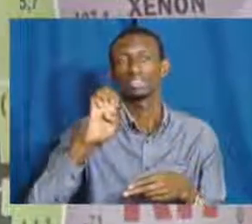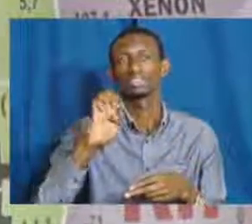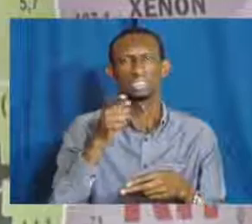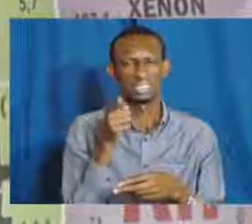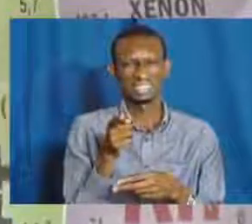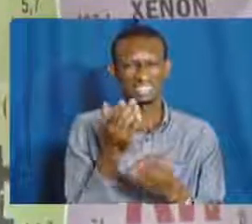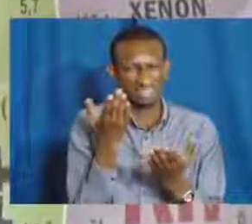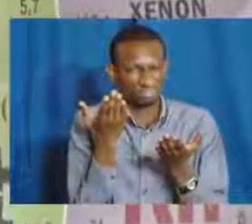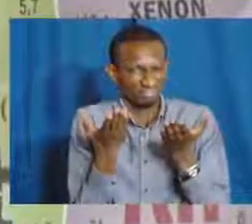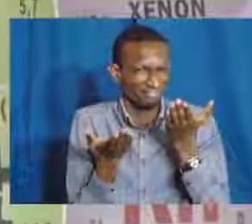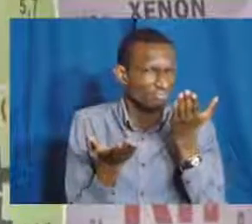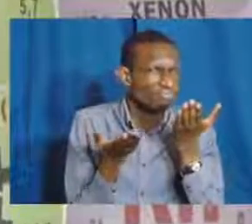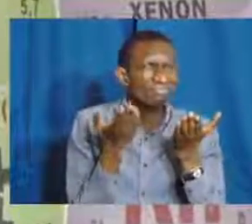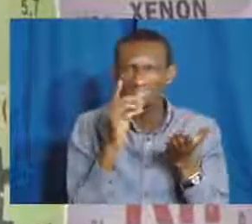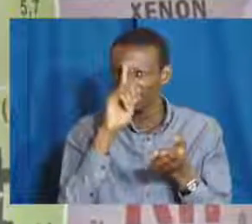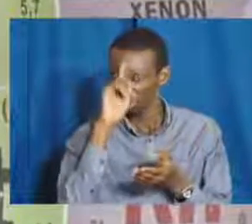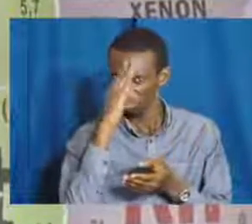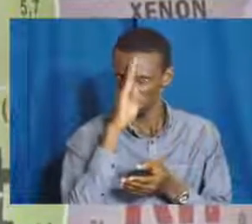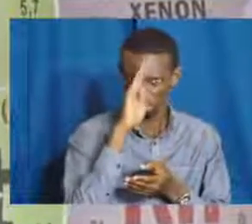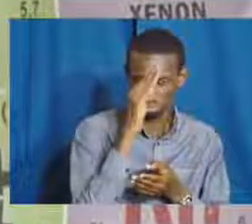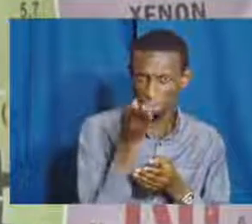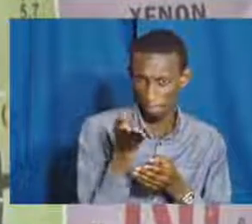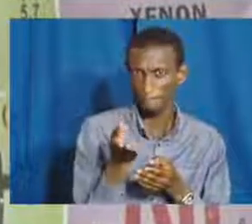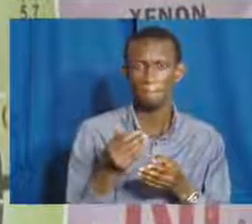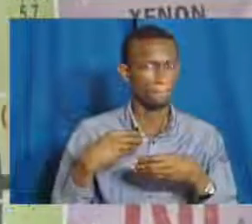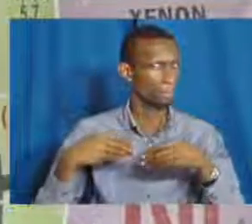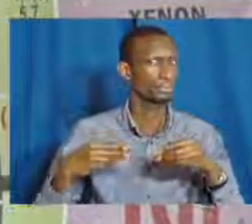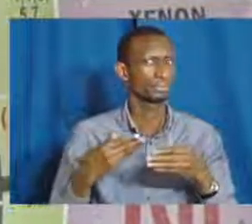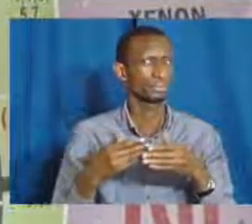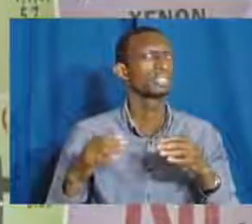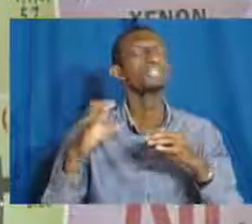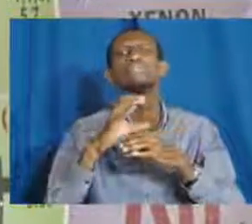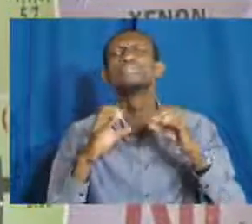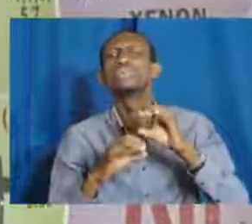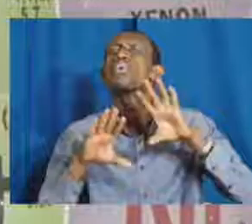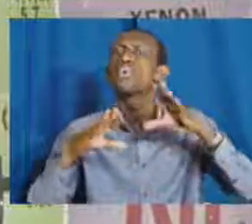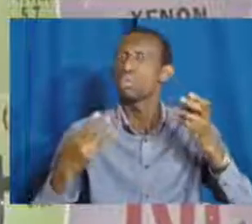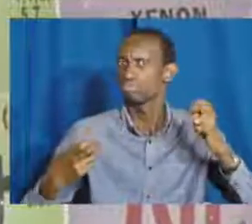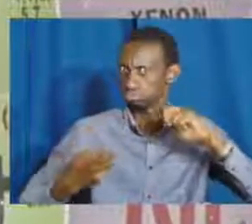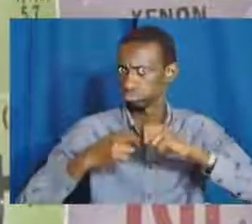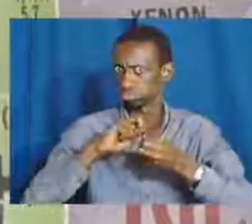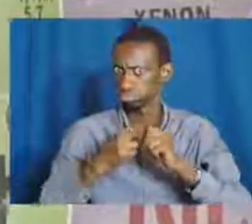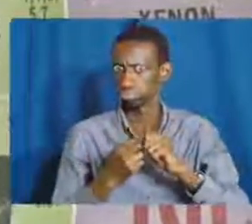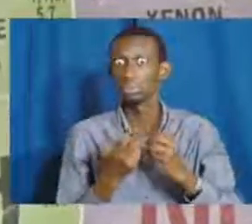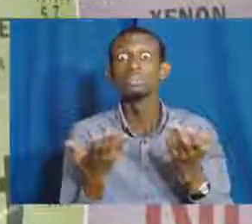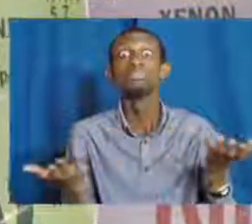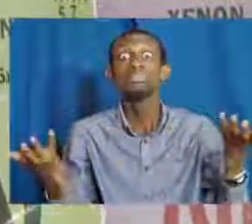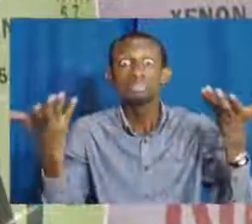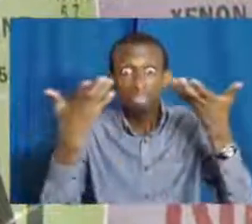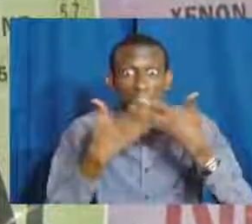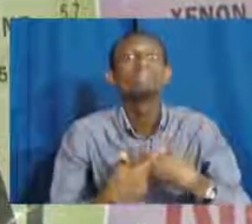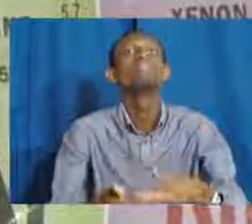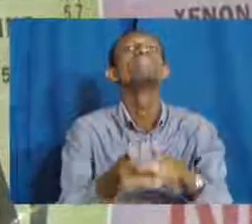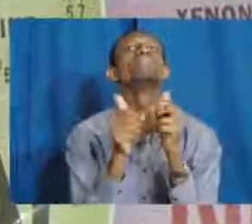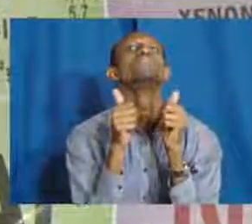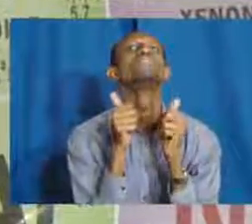predicted properties, both physical and chemical, fitted exactly into